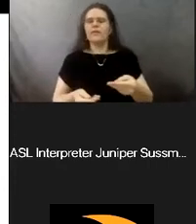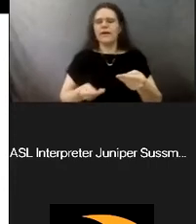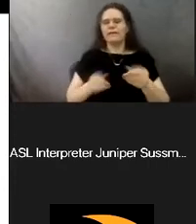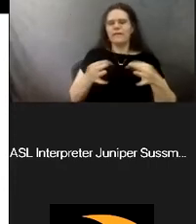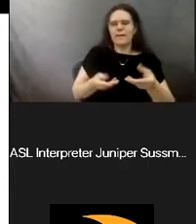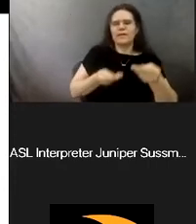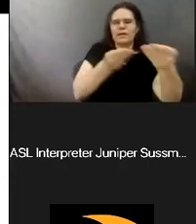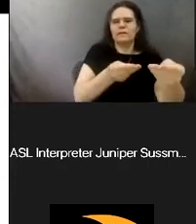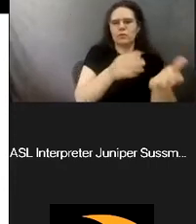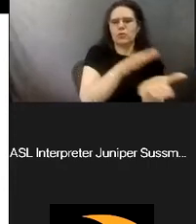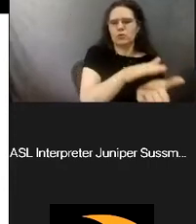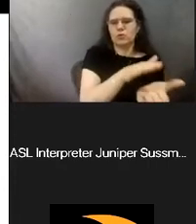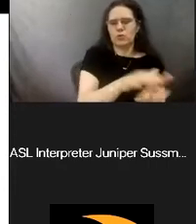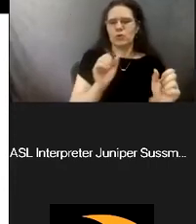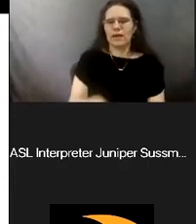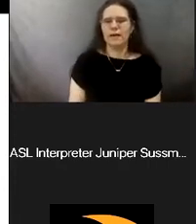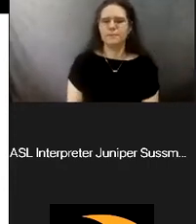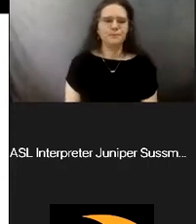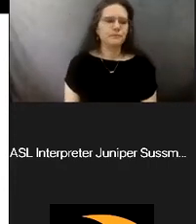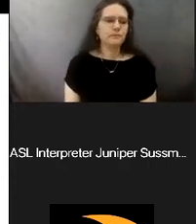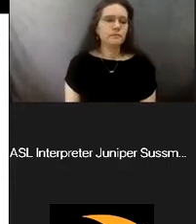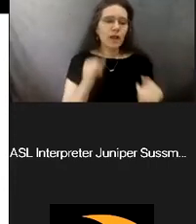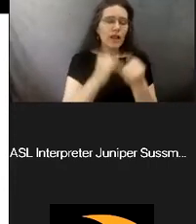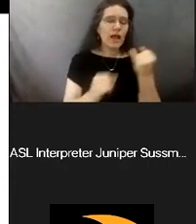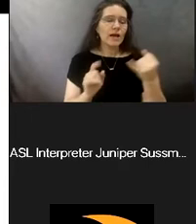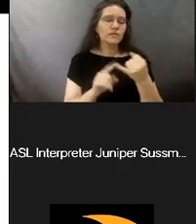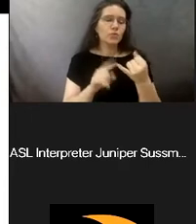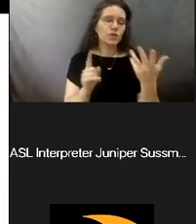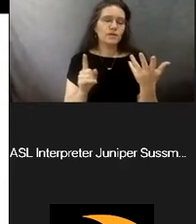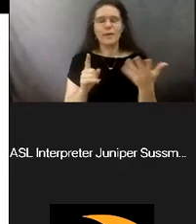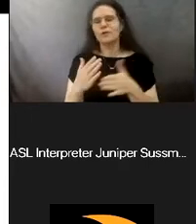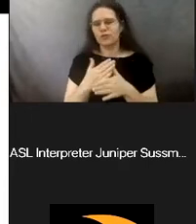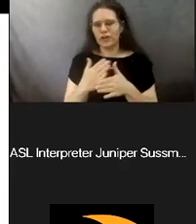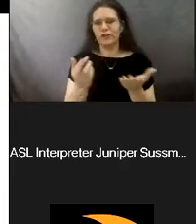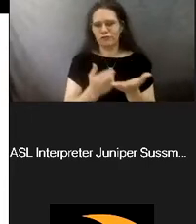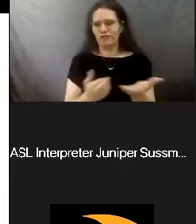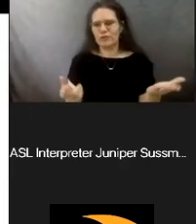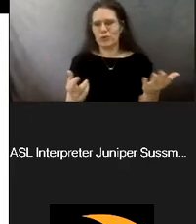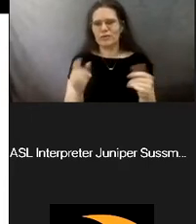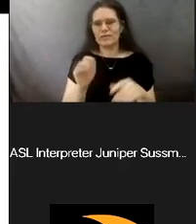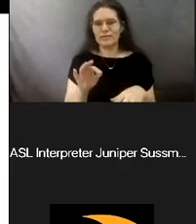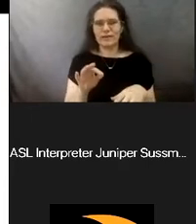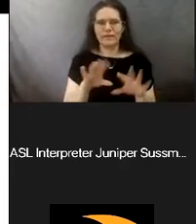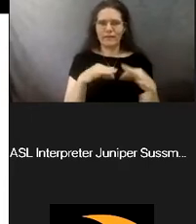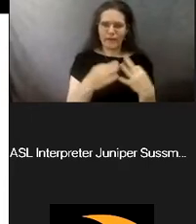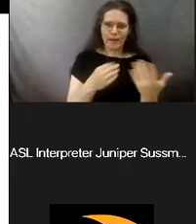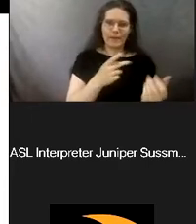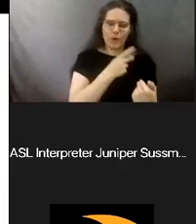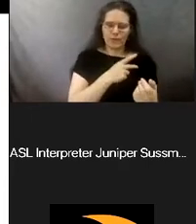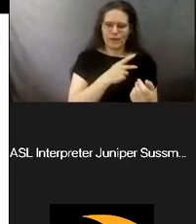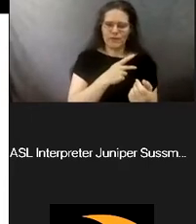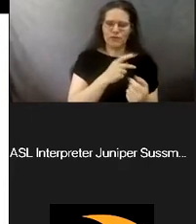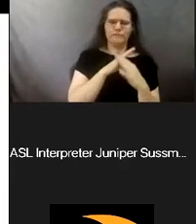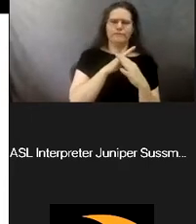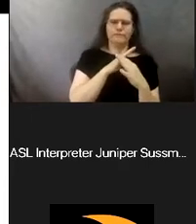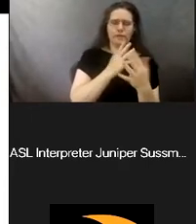school. And then the last one with this, we talked about sharing resources when patients run into obstacles. So an MLP